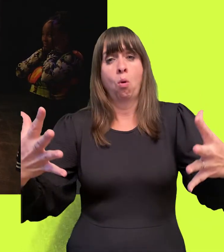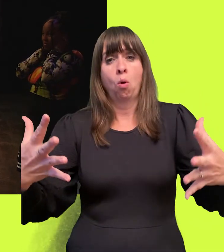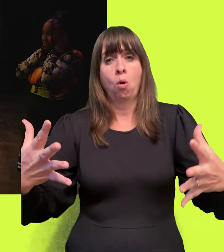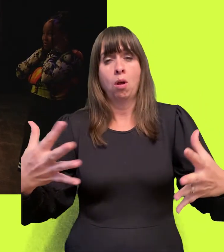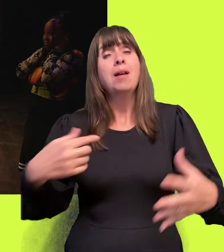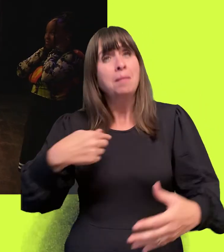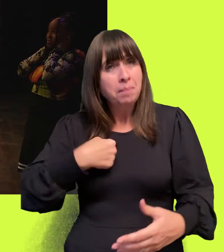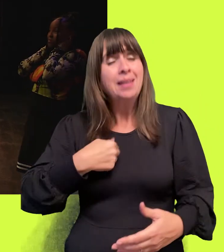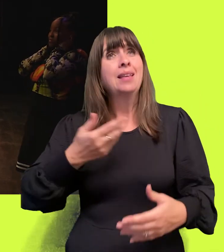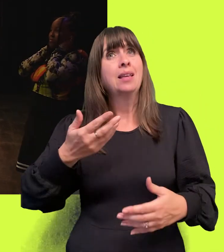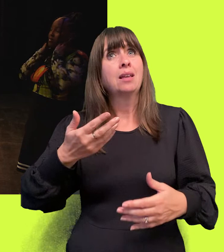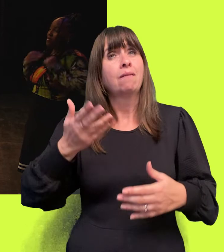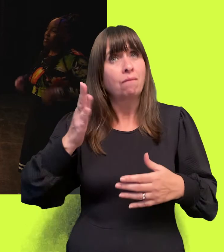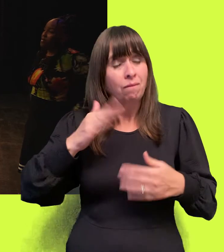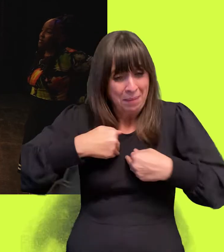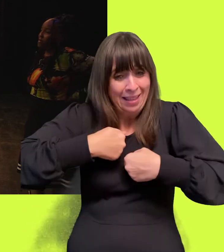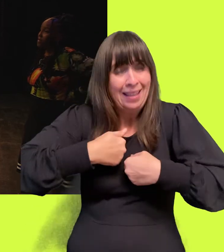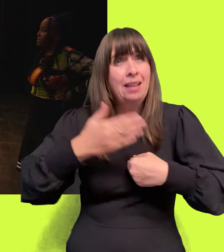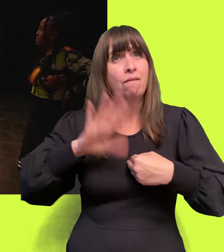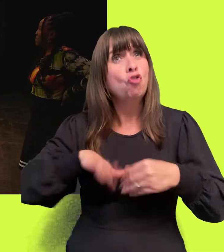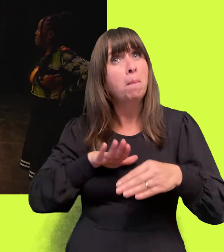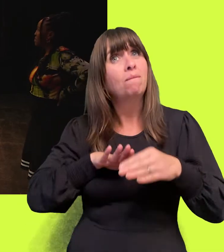Gaddo, dwi o pryd ni.